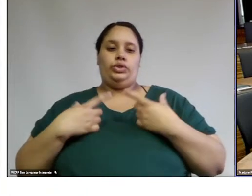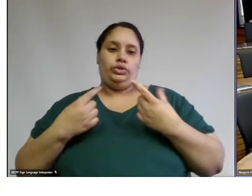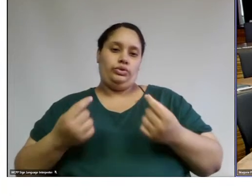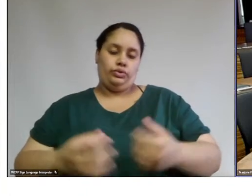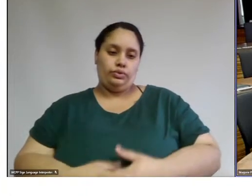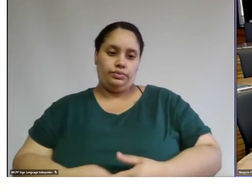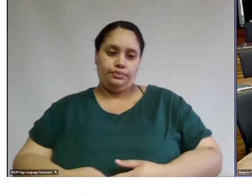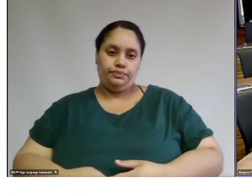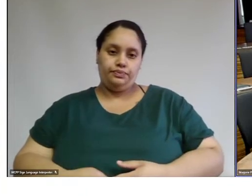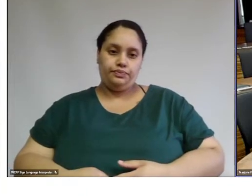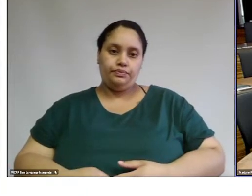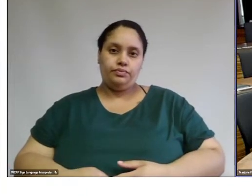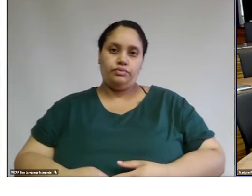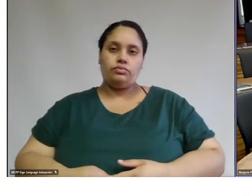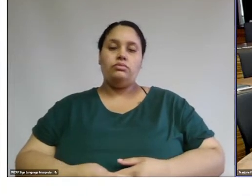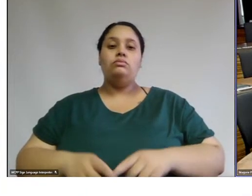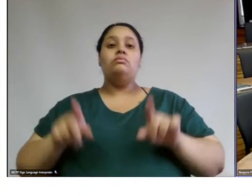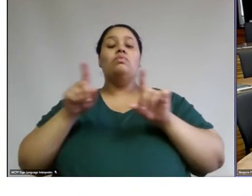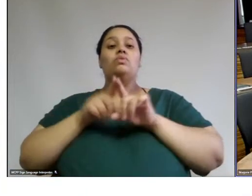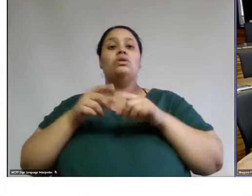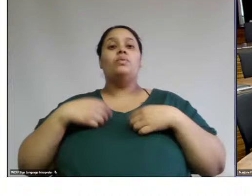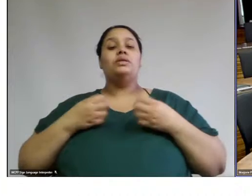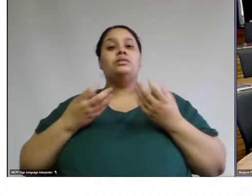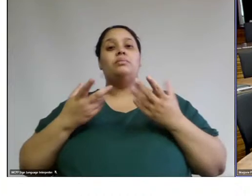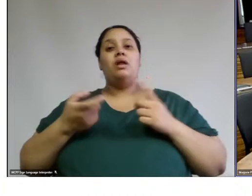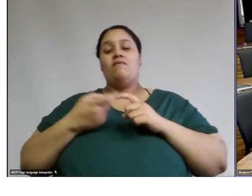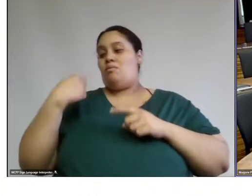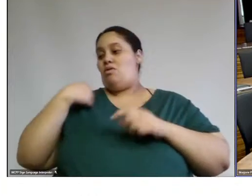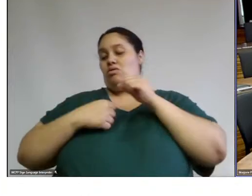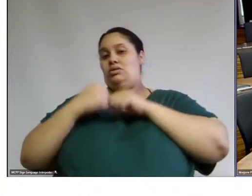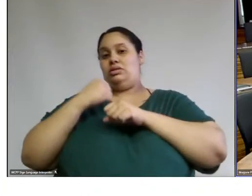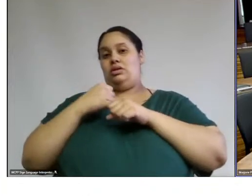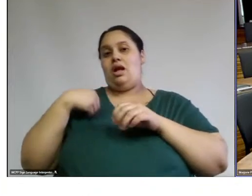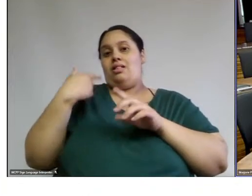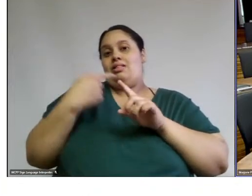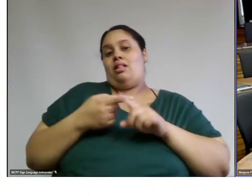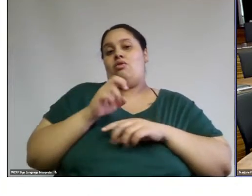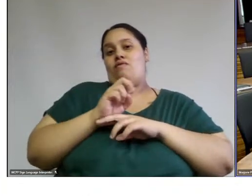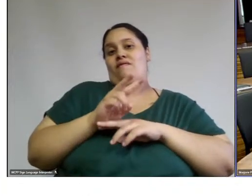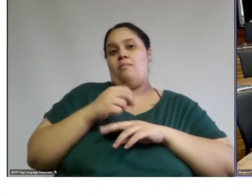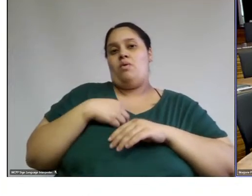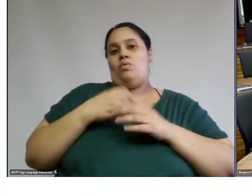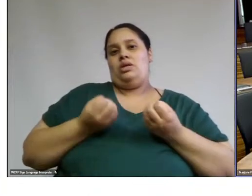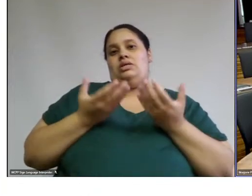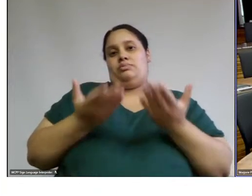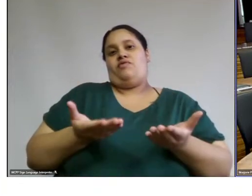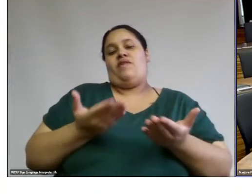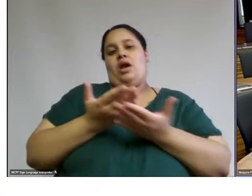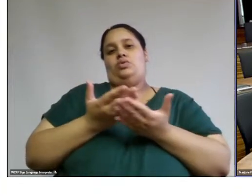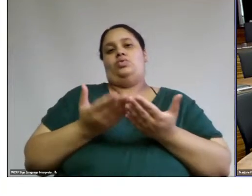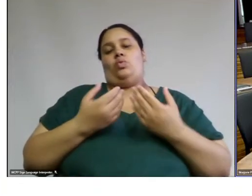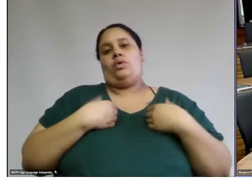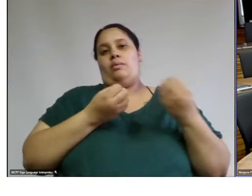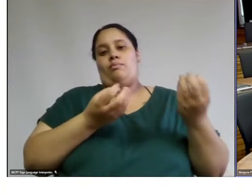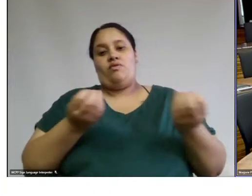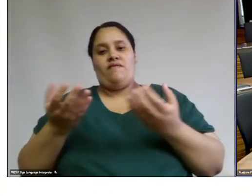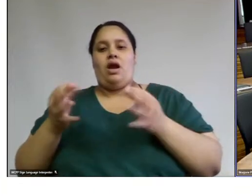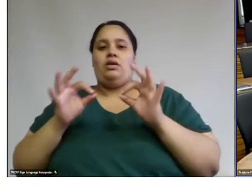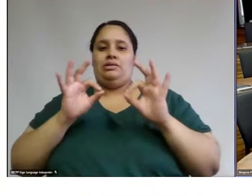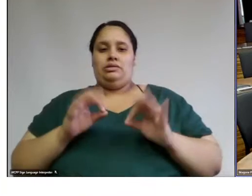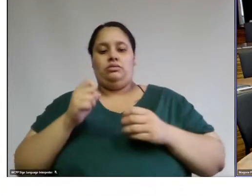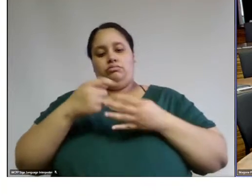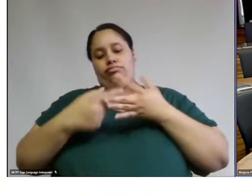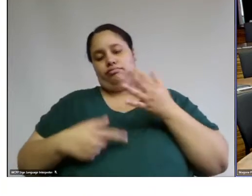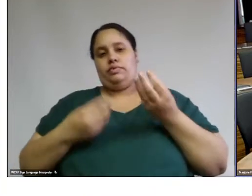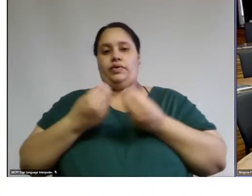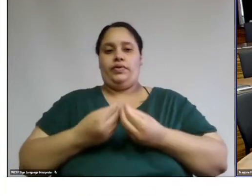we've supplied in the course of last year, up till November, we have supplied schools with those particular aspects